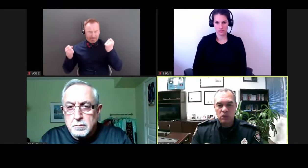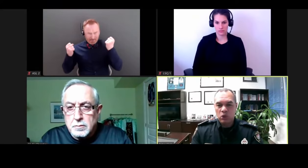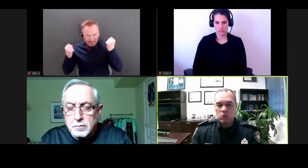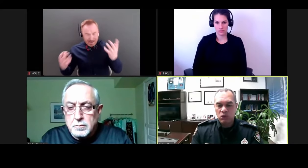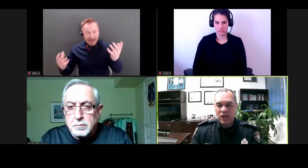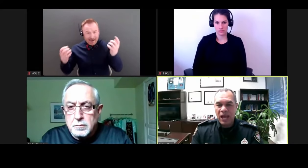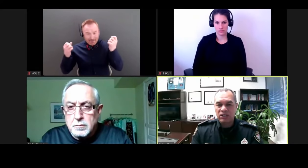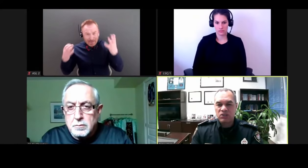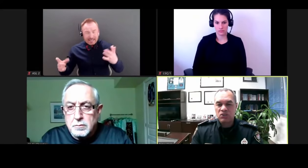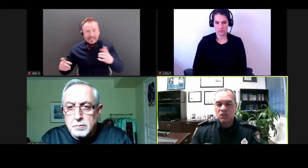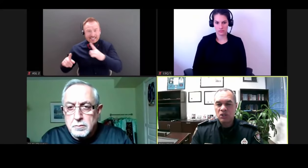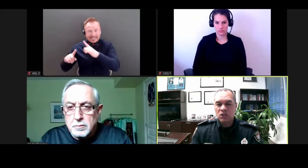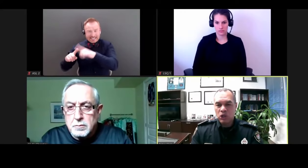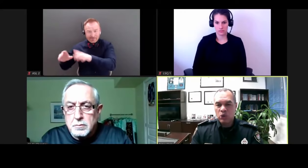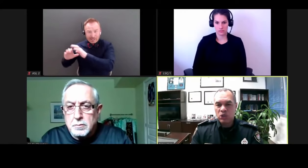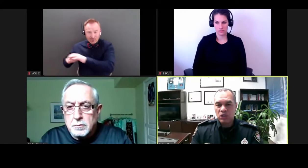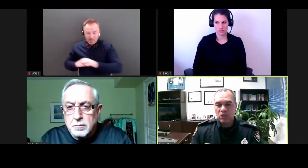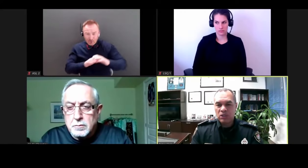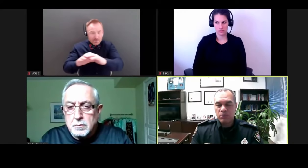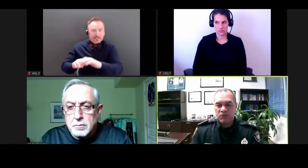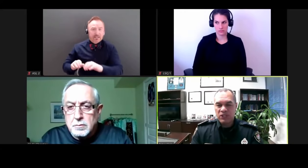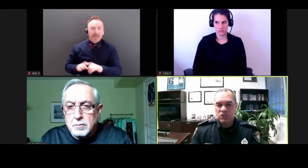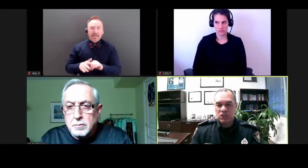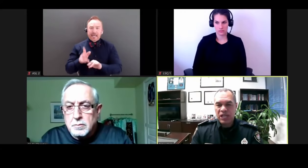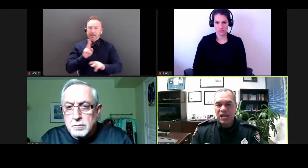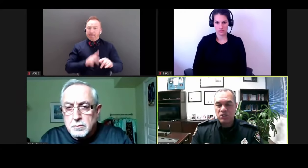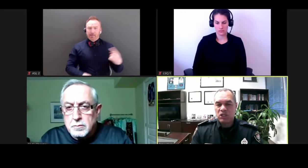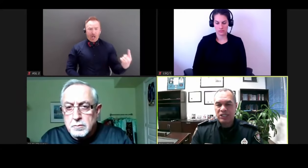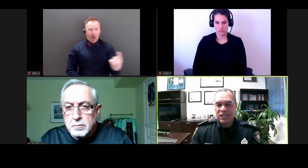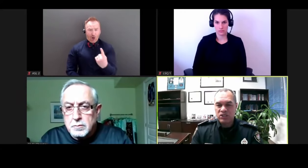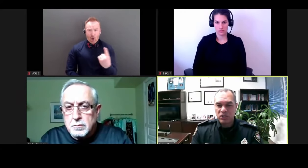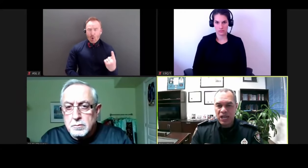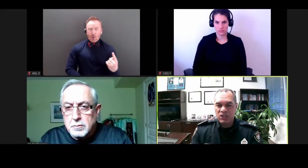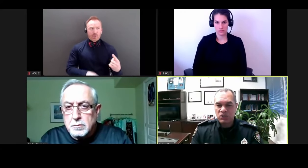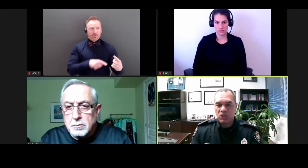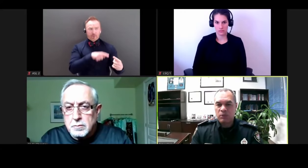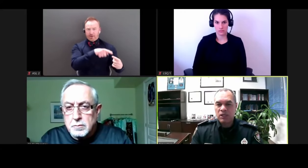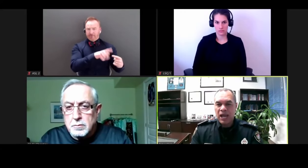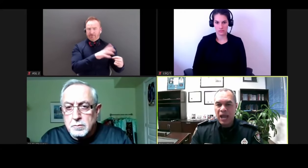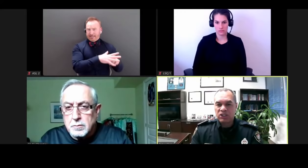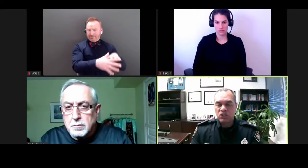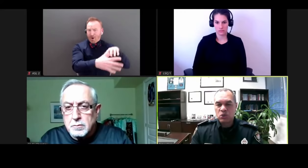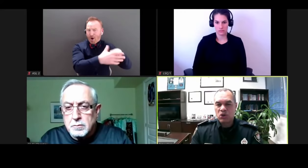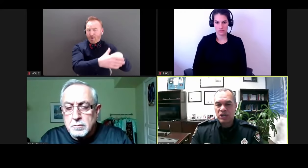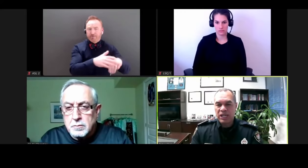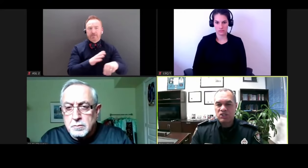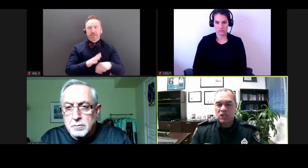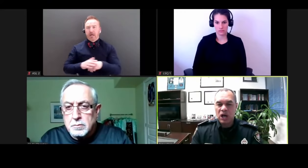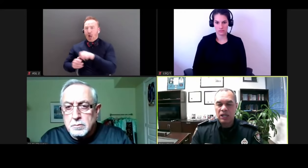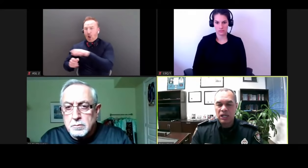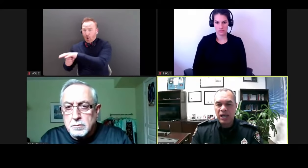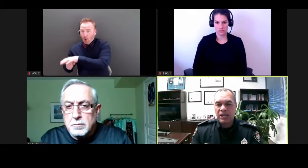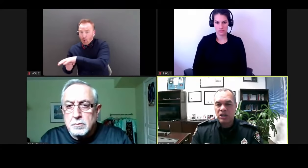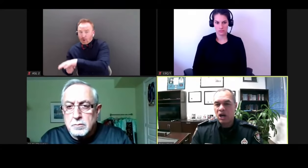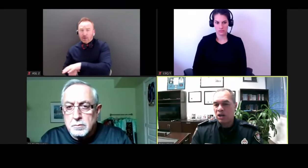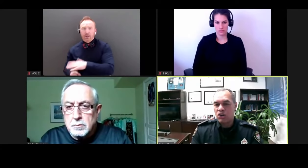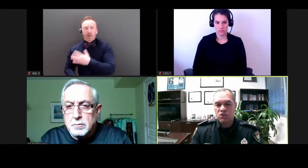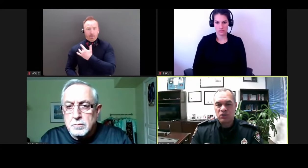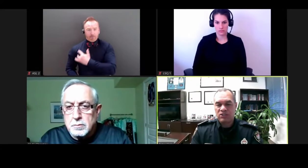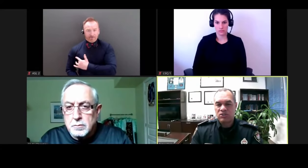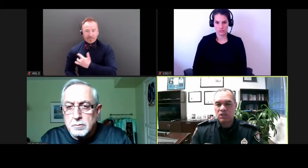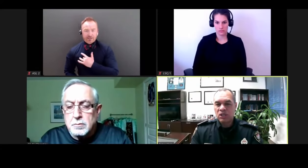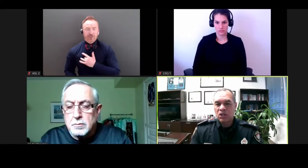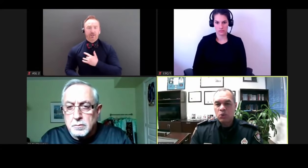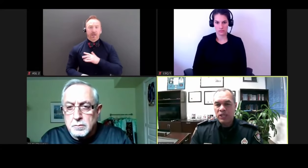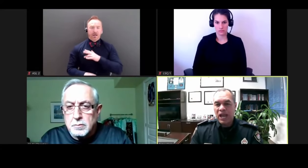individual lone wolf actors, local, provincial, national, and international actors who are engaging online and on our